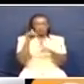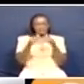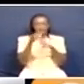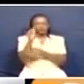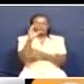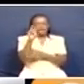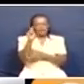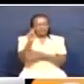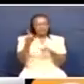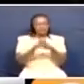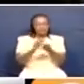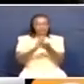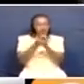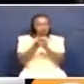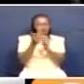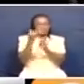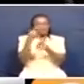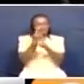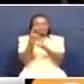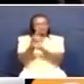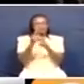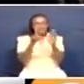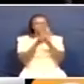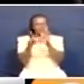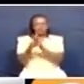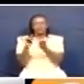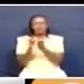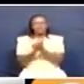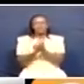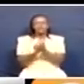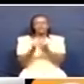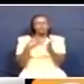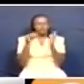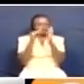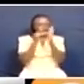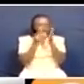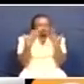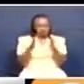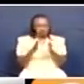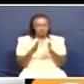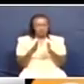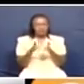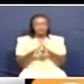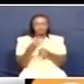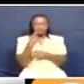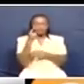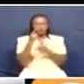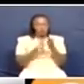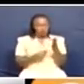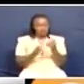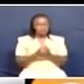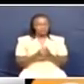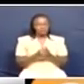amended by the various legislation or statutes that I've referred to. And it says that,